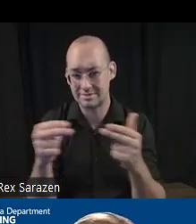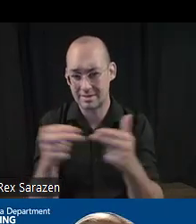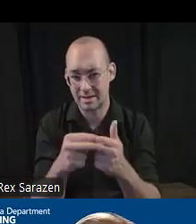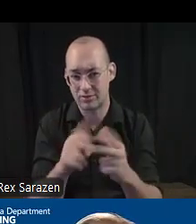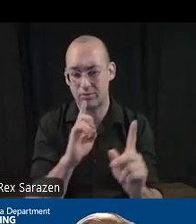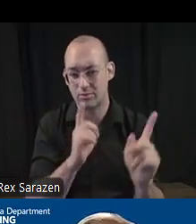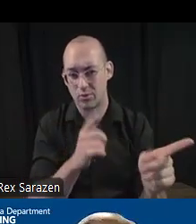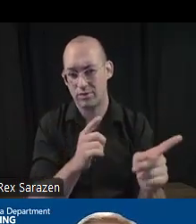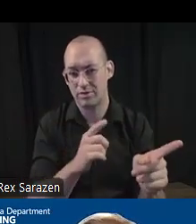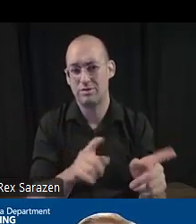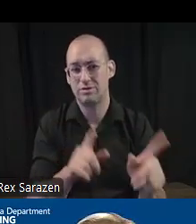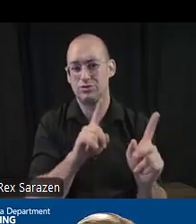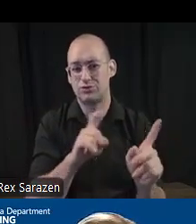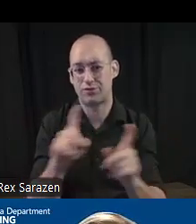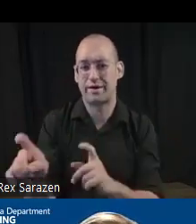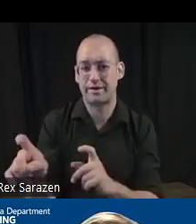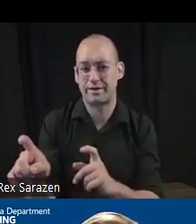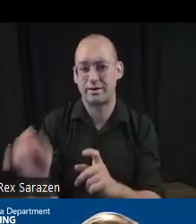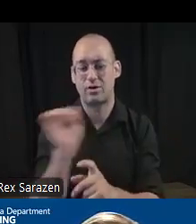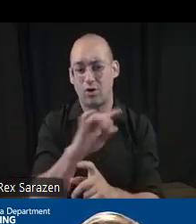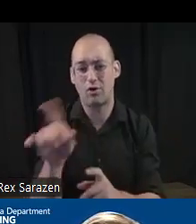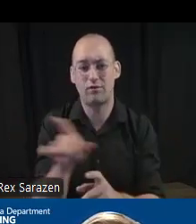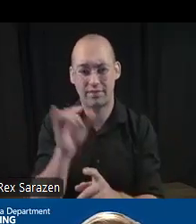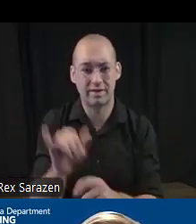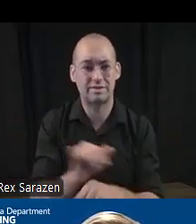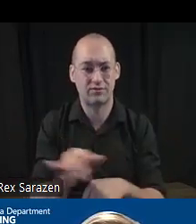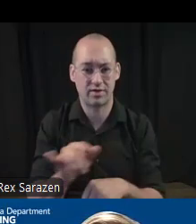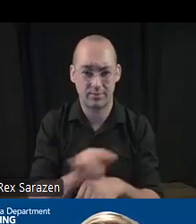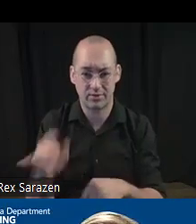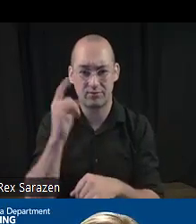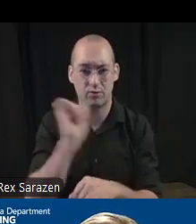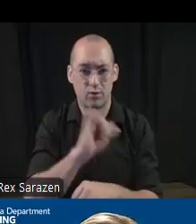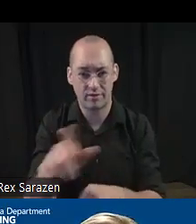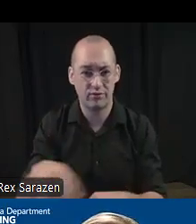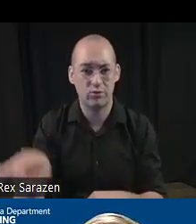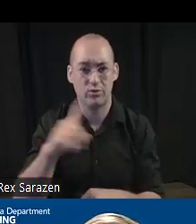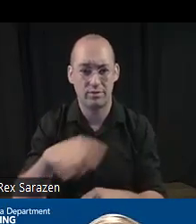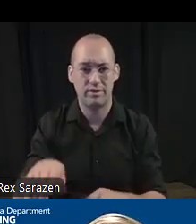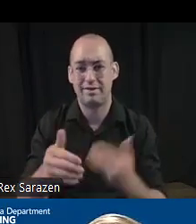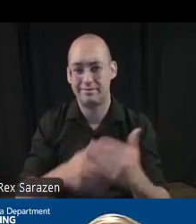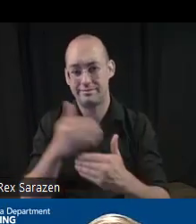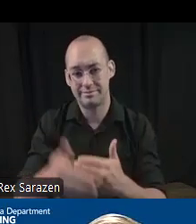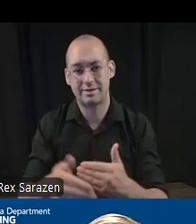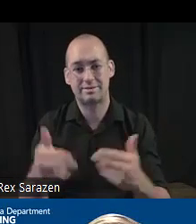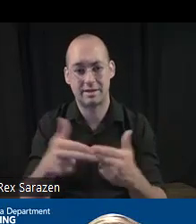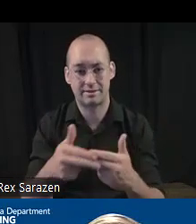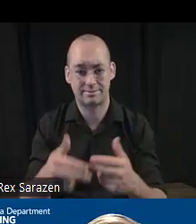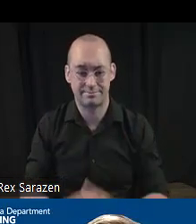reports, surveys, all of it is available to all of you. Next slide, please.